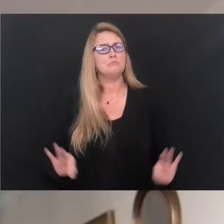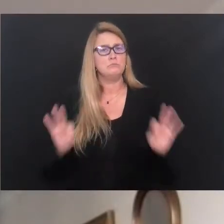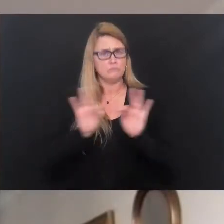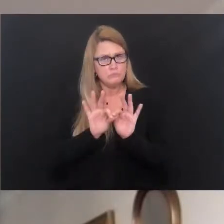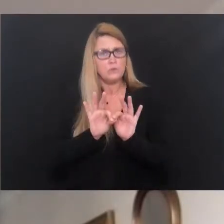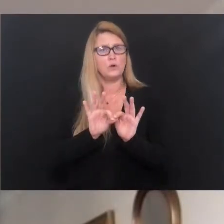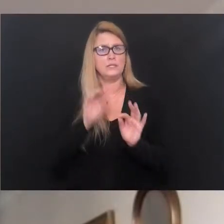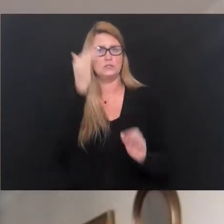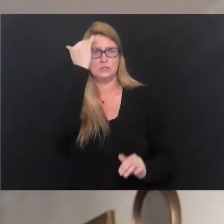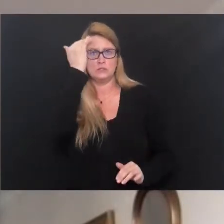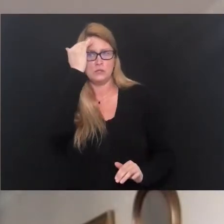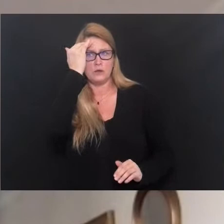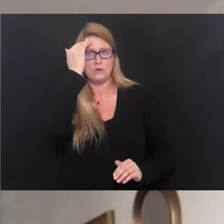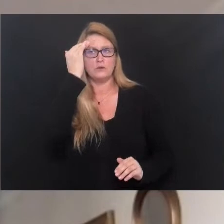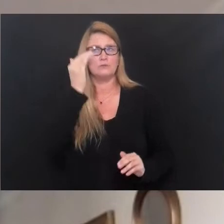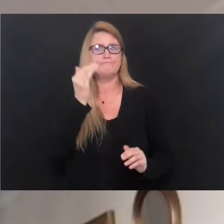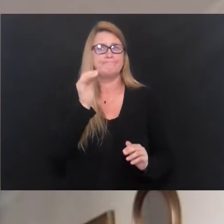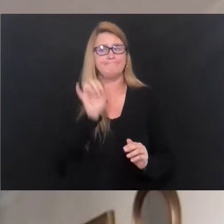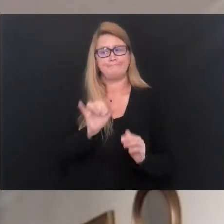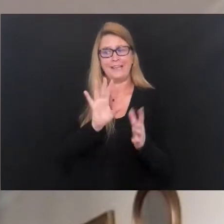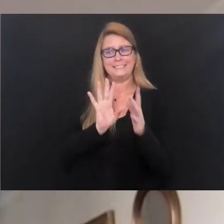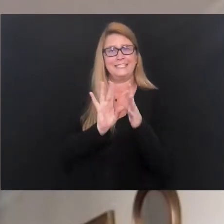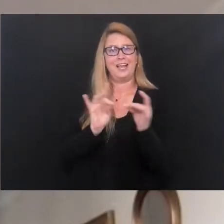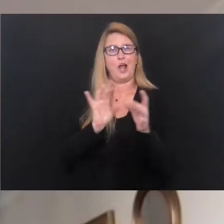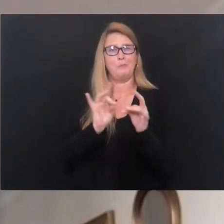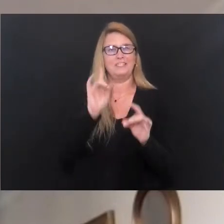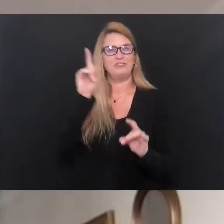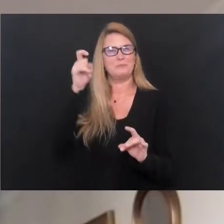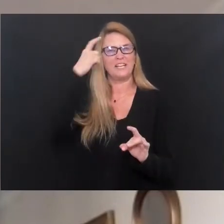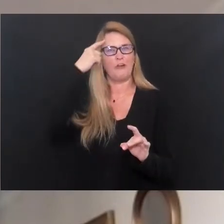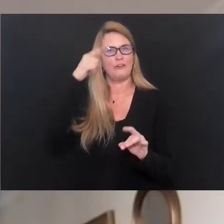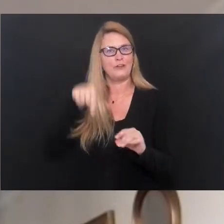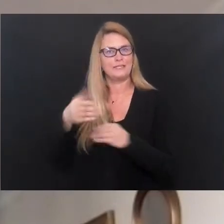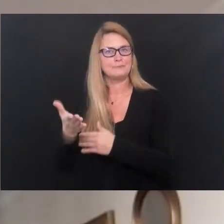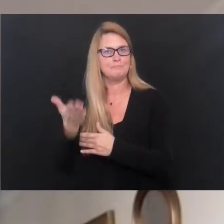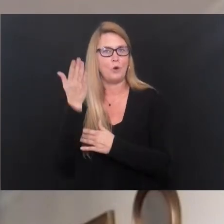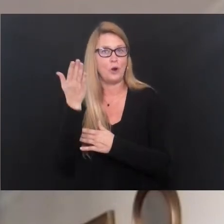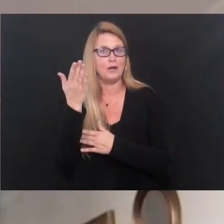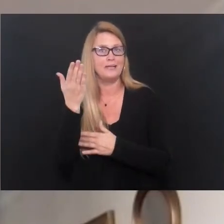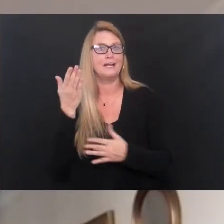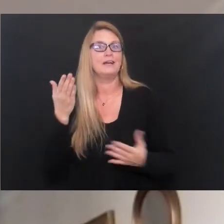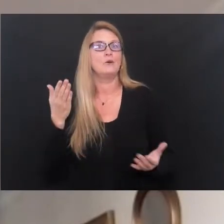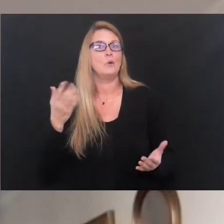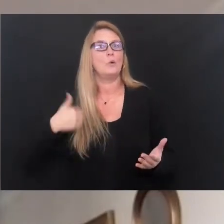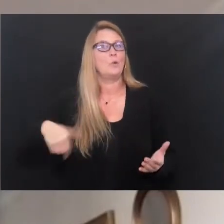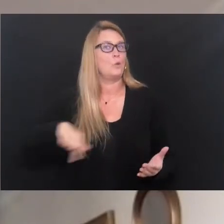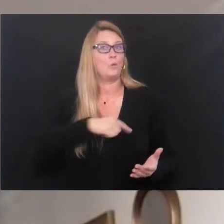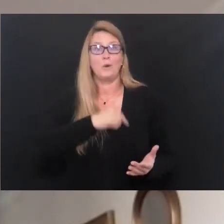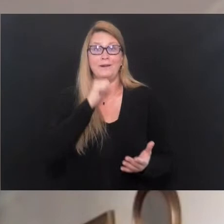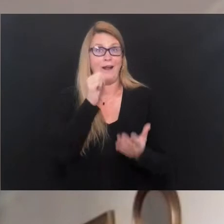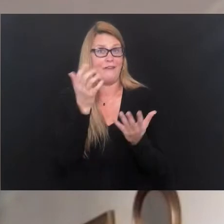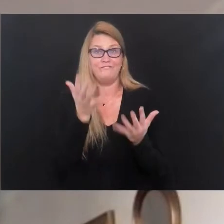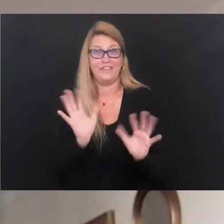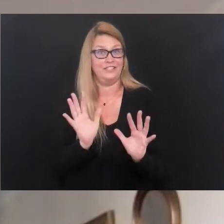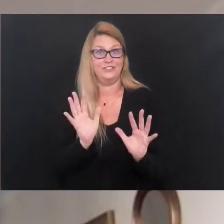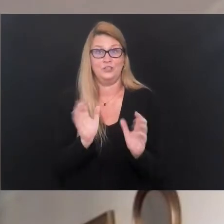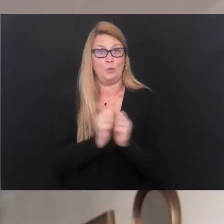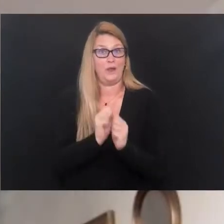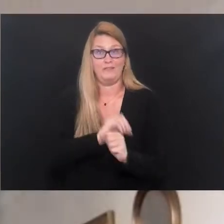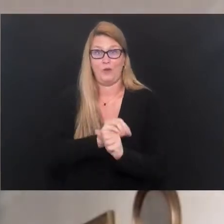recognize, and that was really the comments that the governor made this morning and that I made as well, that we are not finished with